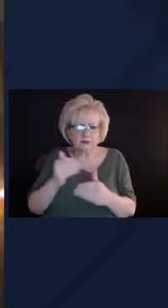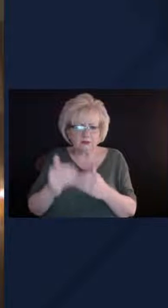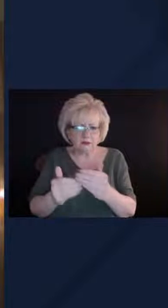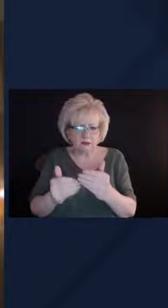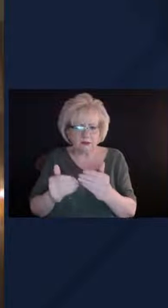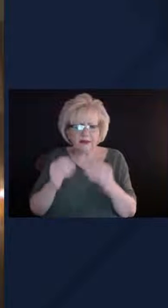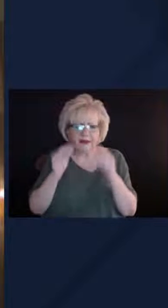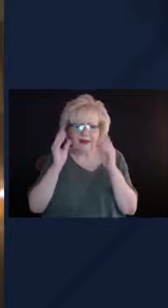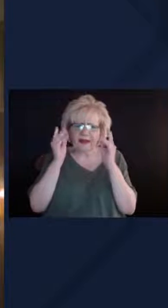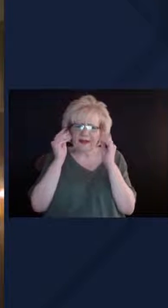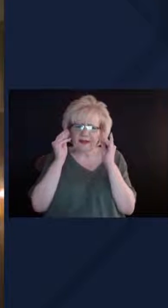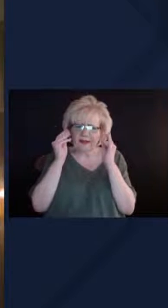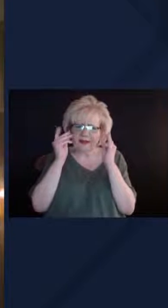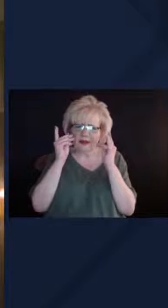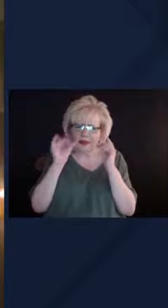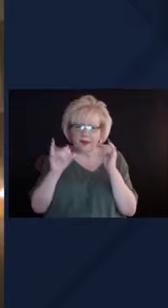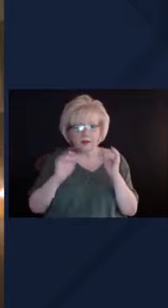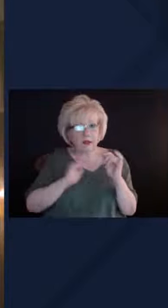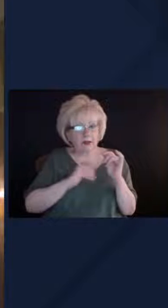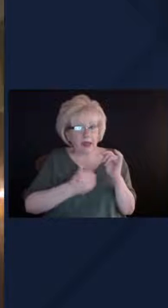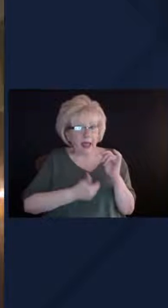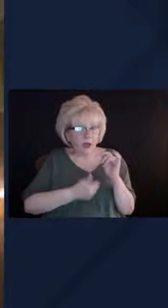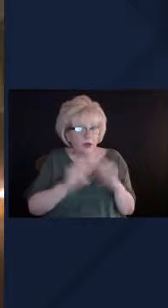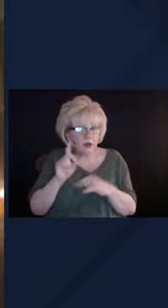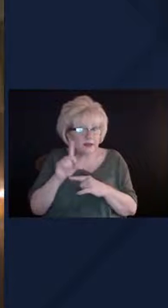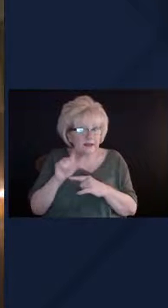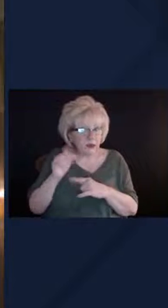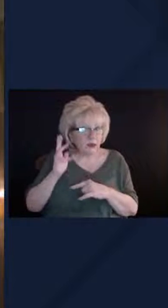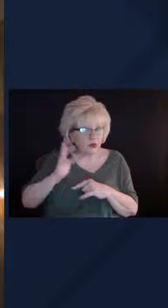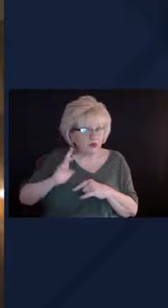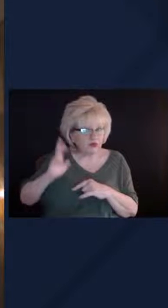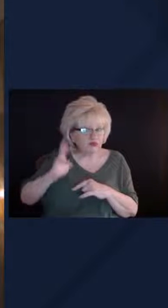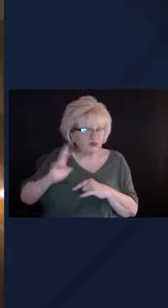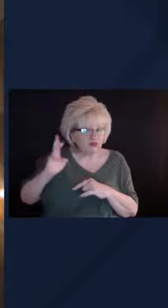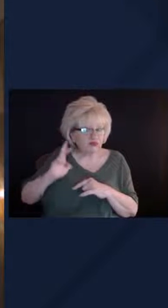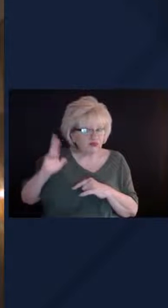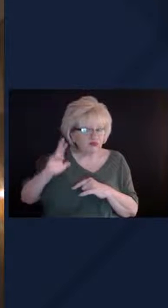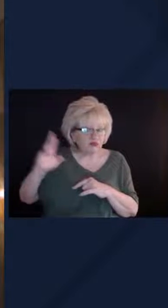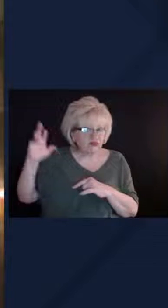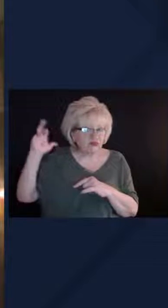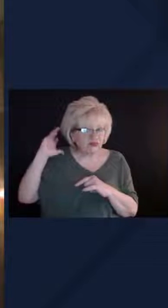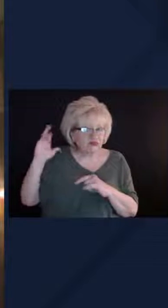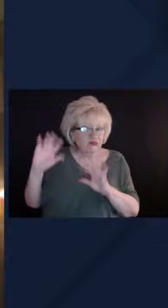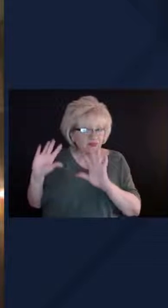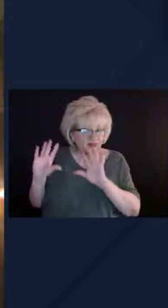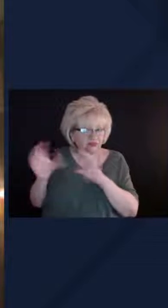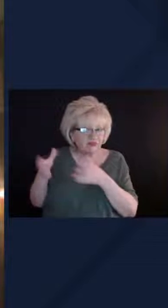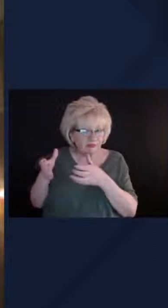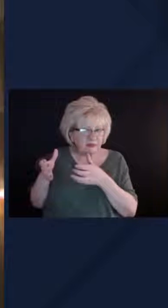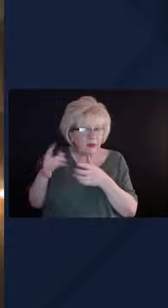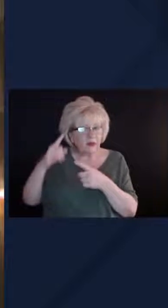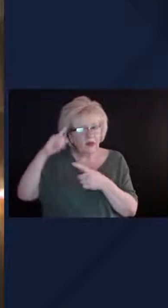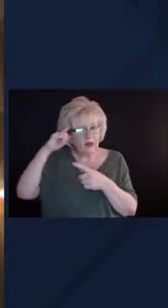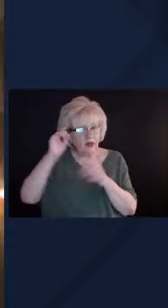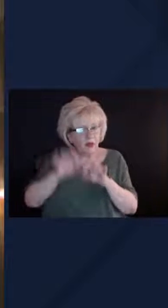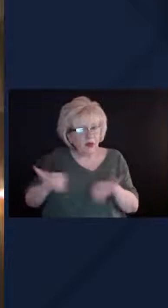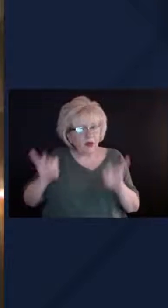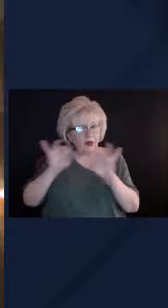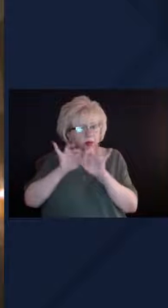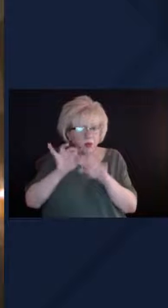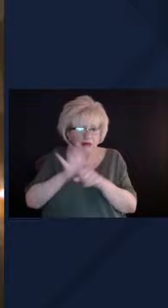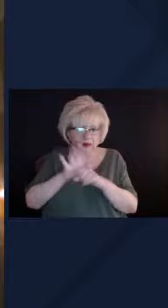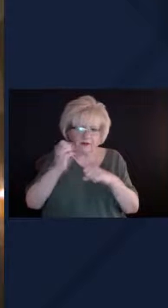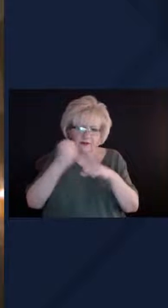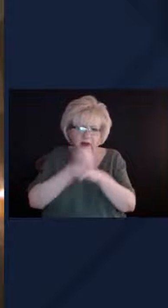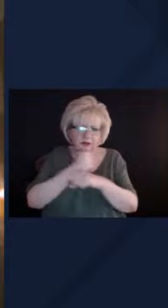Think about that. Our disabled ancestors thought it important enough to fight for our rights